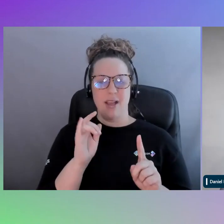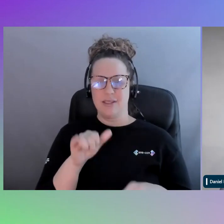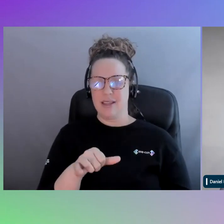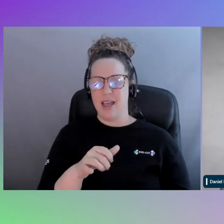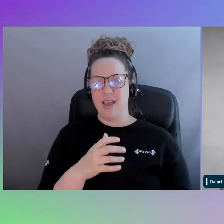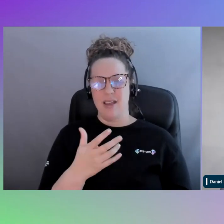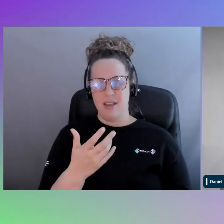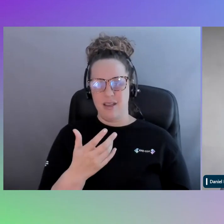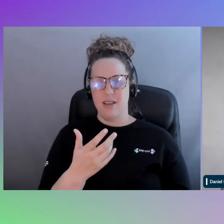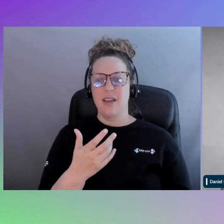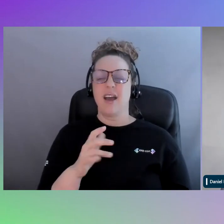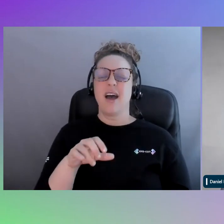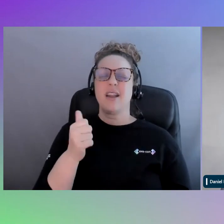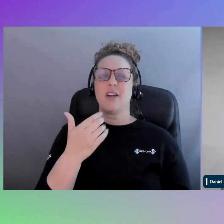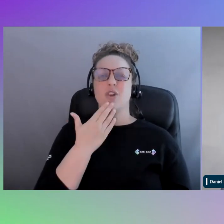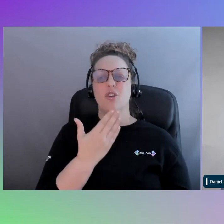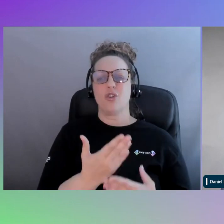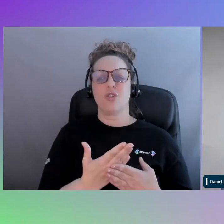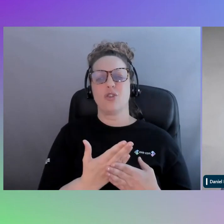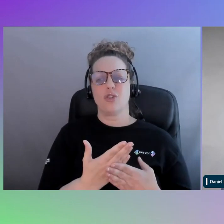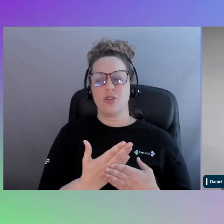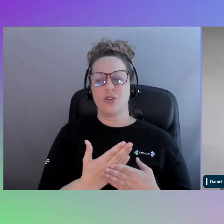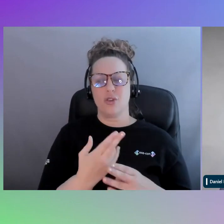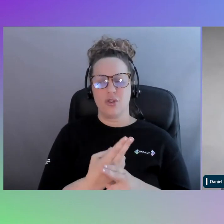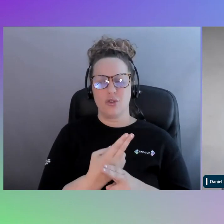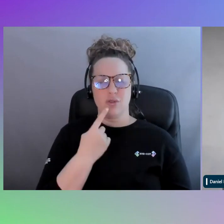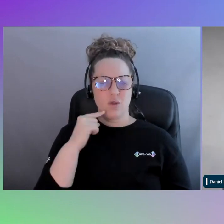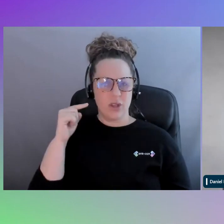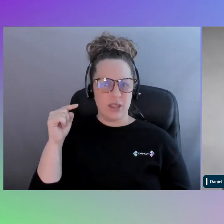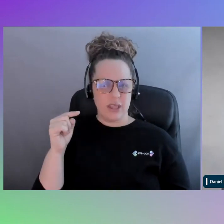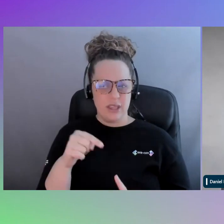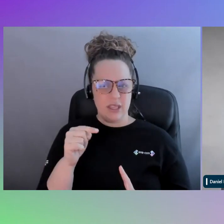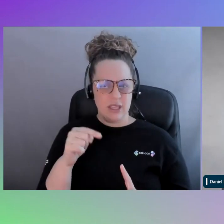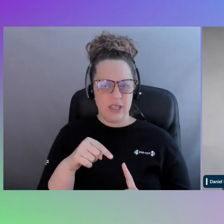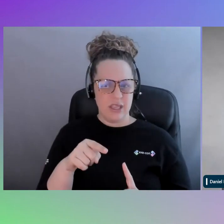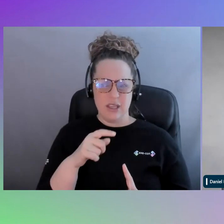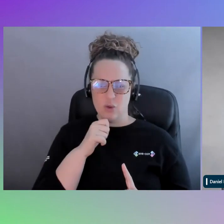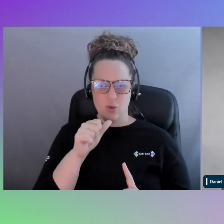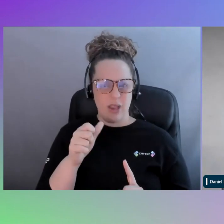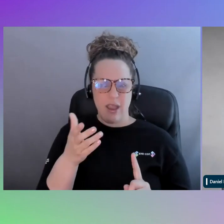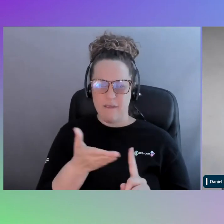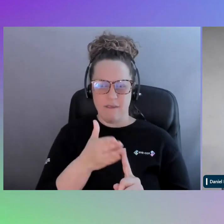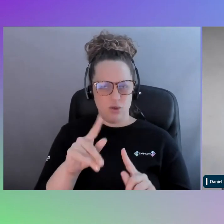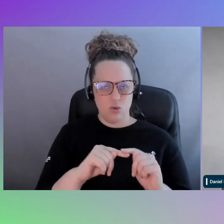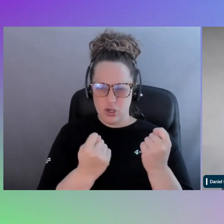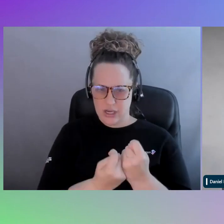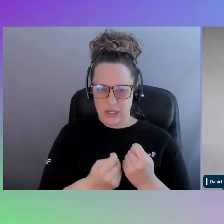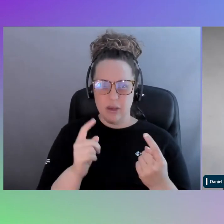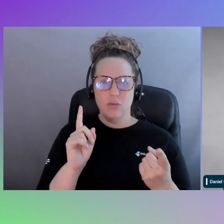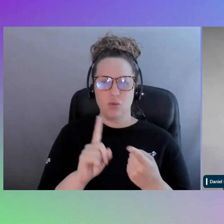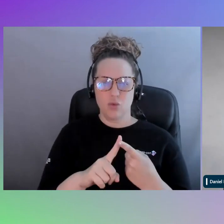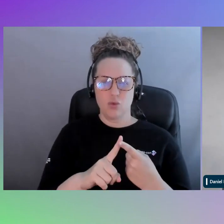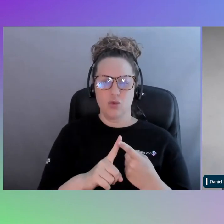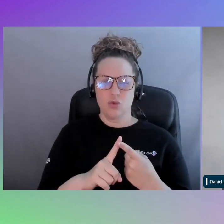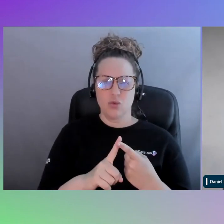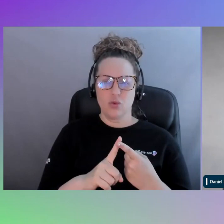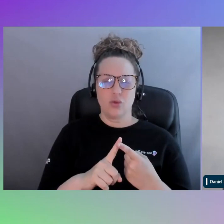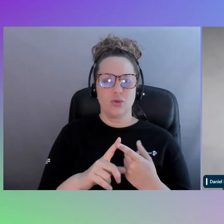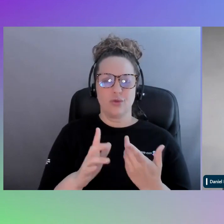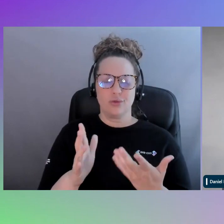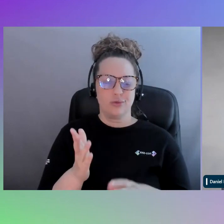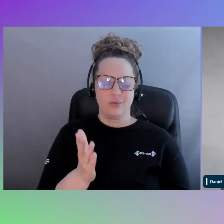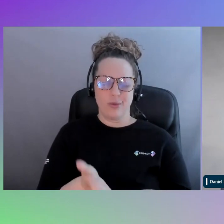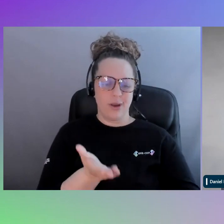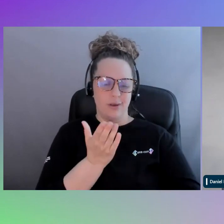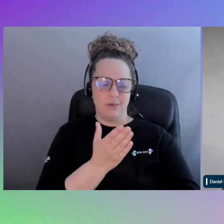And I think another good use case for this is sometimes you just cannot convince your team to increase the contrast of the